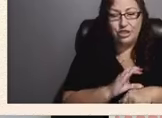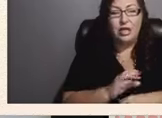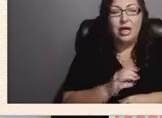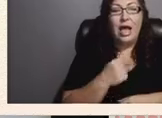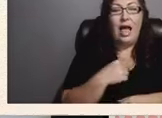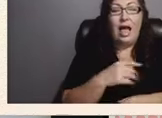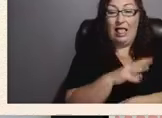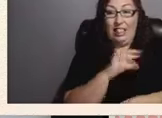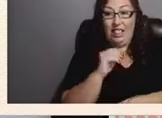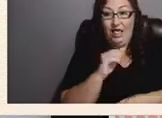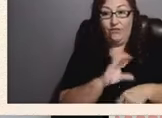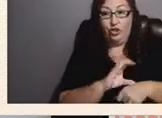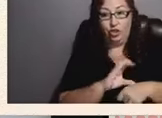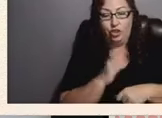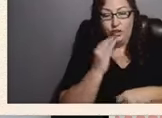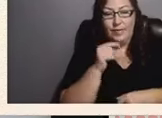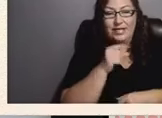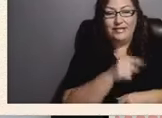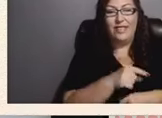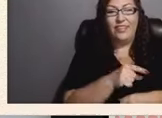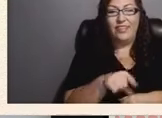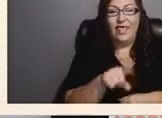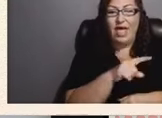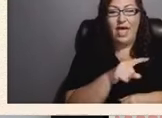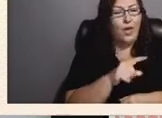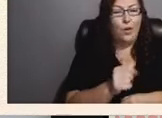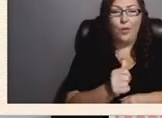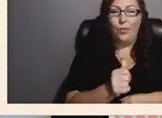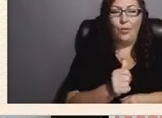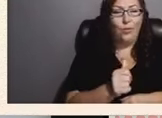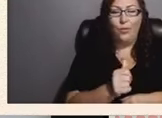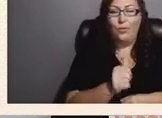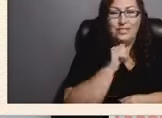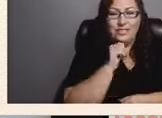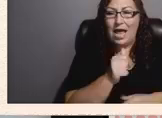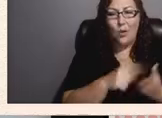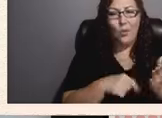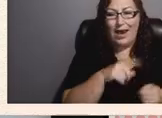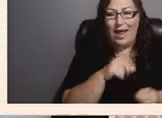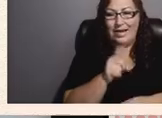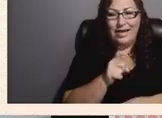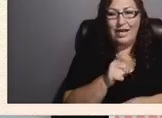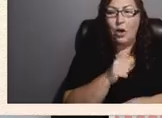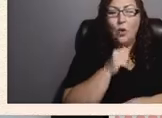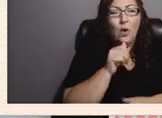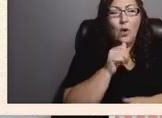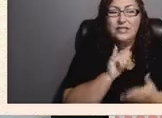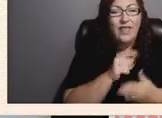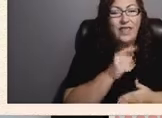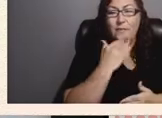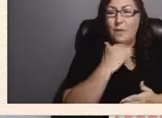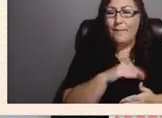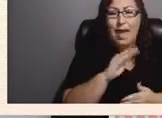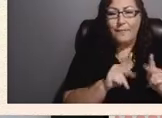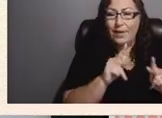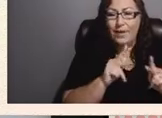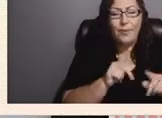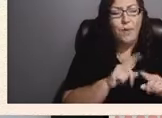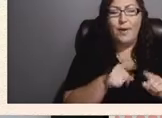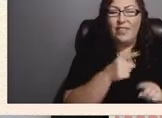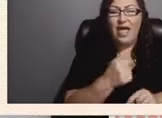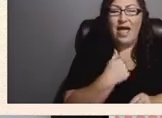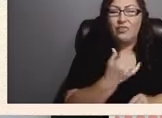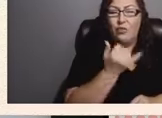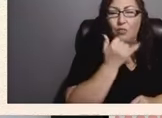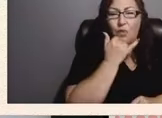church because they just weren't what I needed, and it wasn't that they were bad people. They just had the wrong idea about